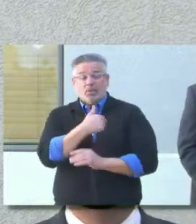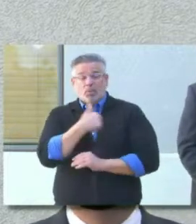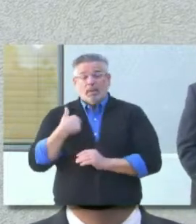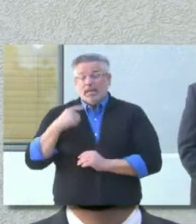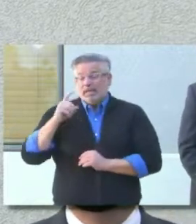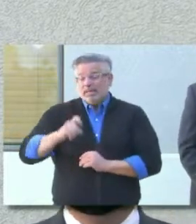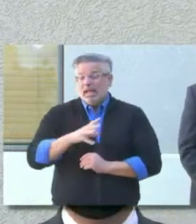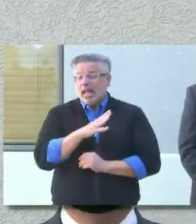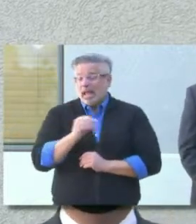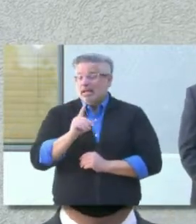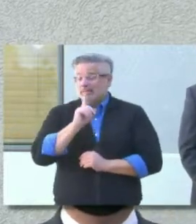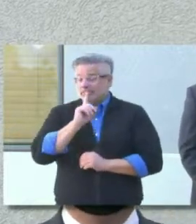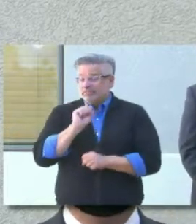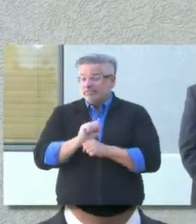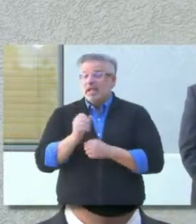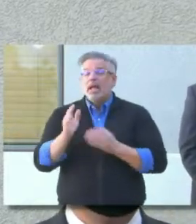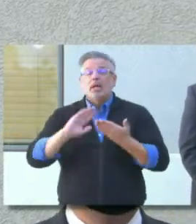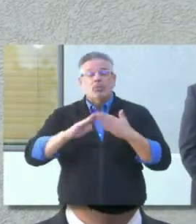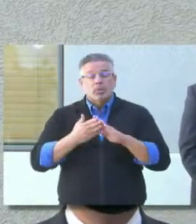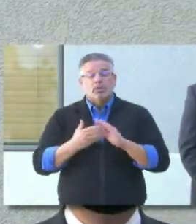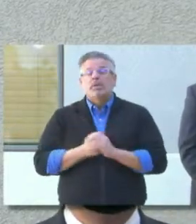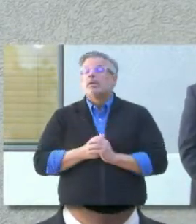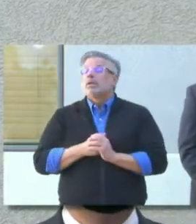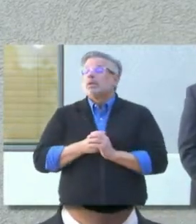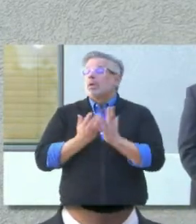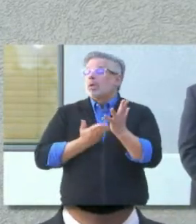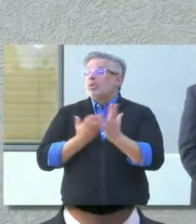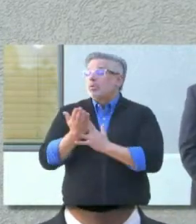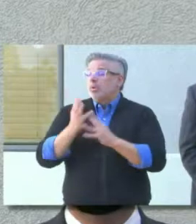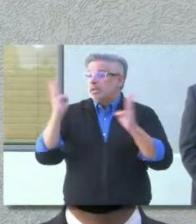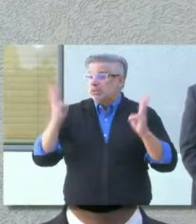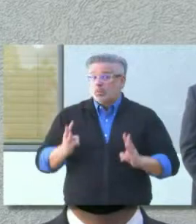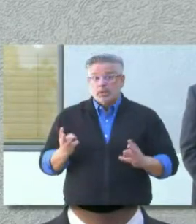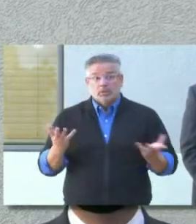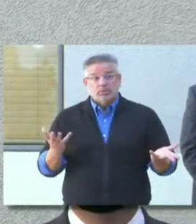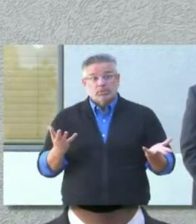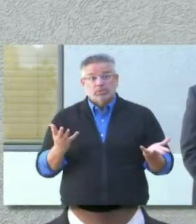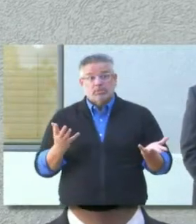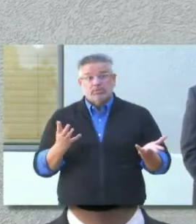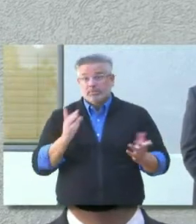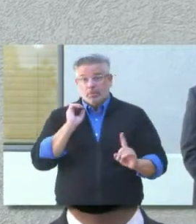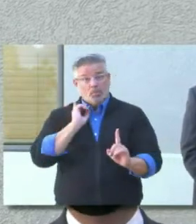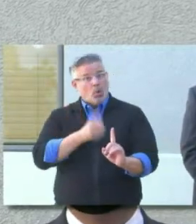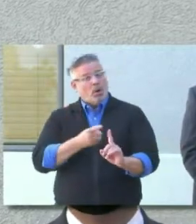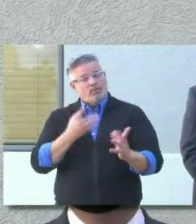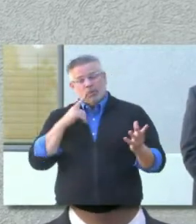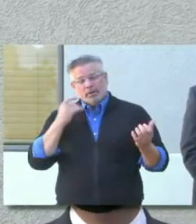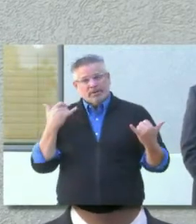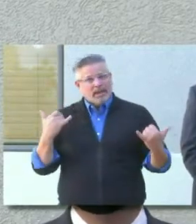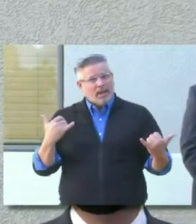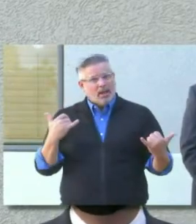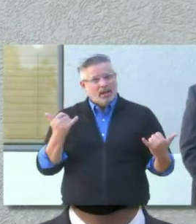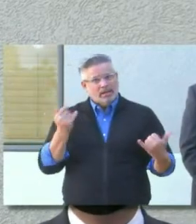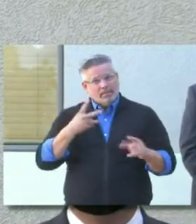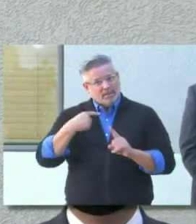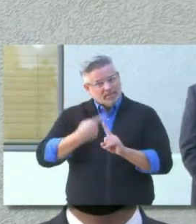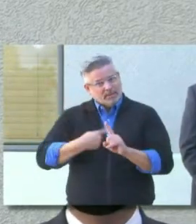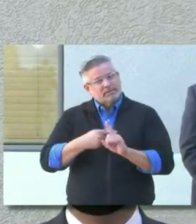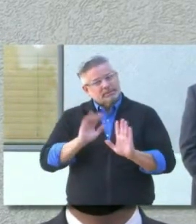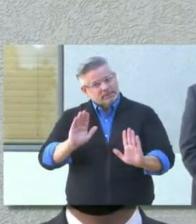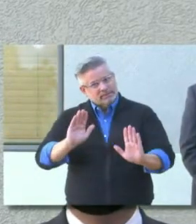need and deserve as a community to get through this winter. I've been making this point for now a couple